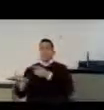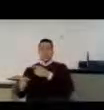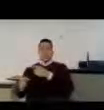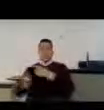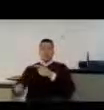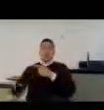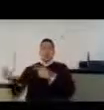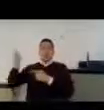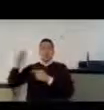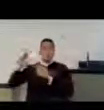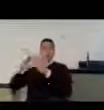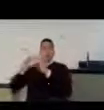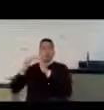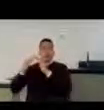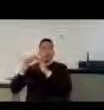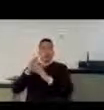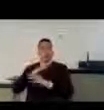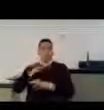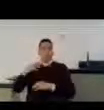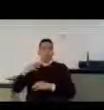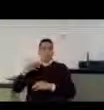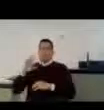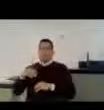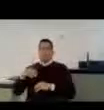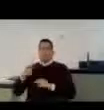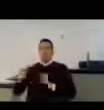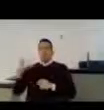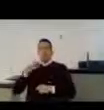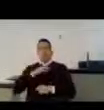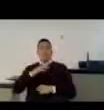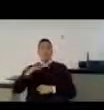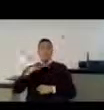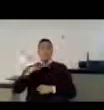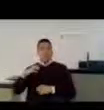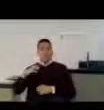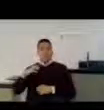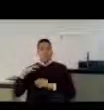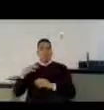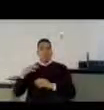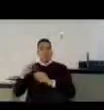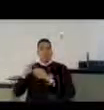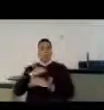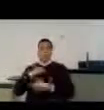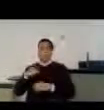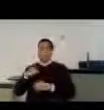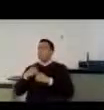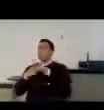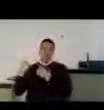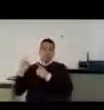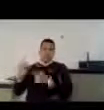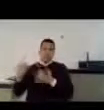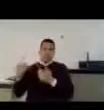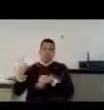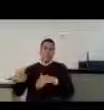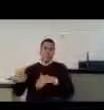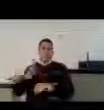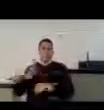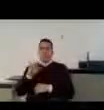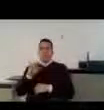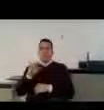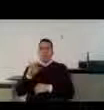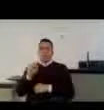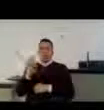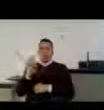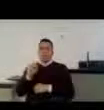Respectability's executive committee members. Vivian Bass is a woman who has been leading the way for people with disabilities for